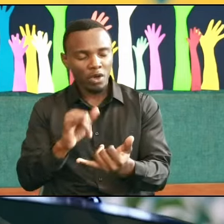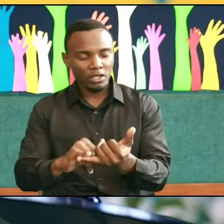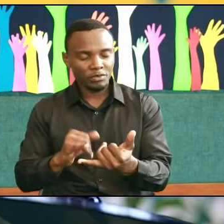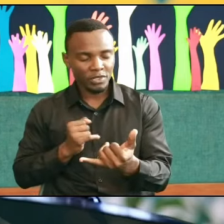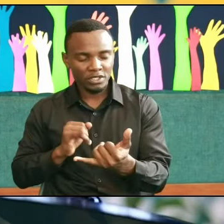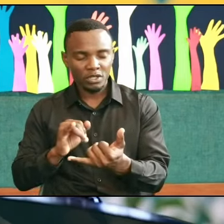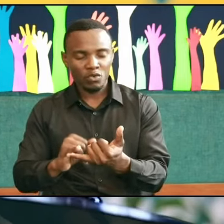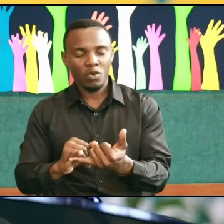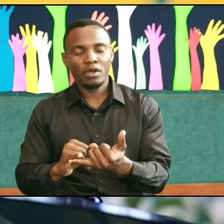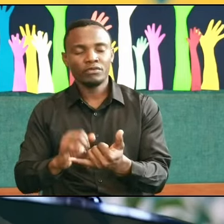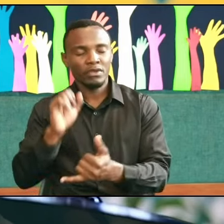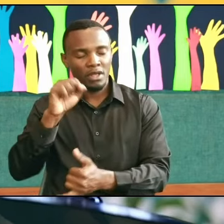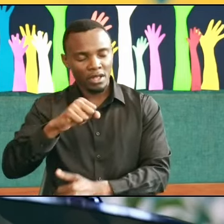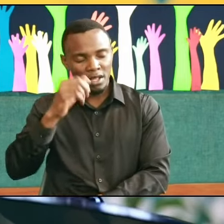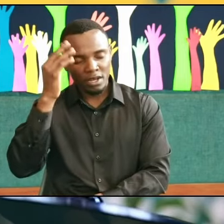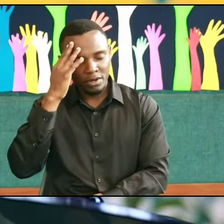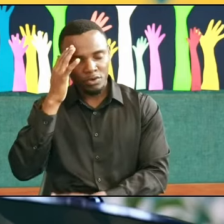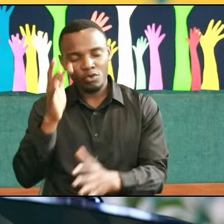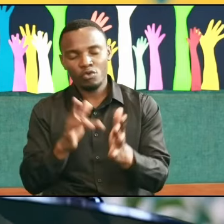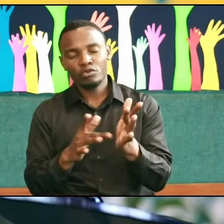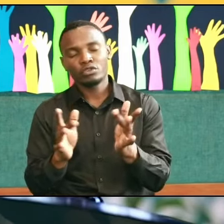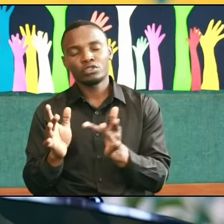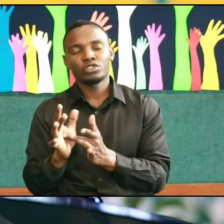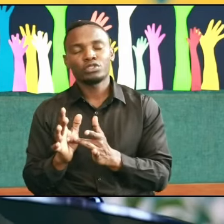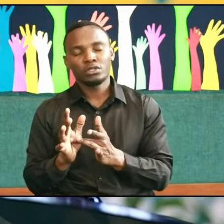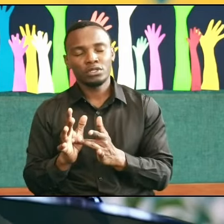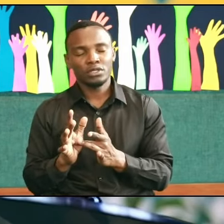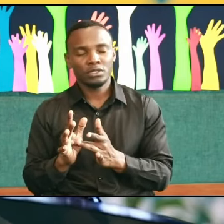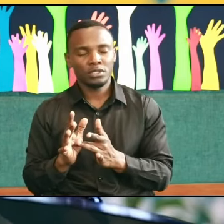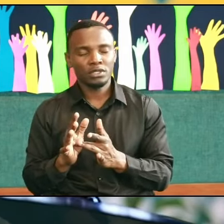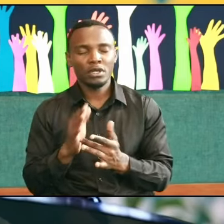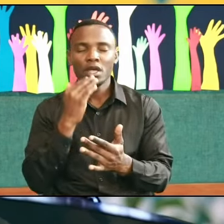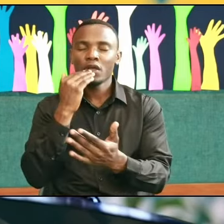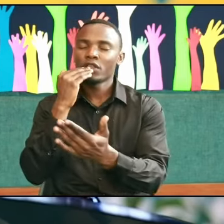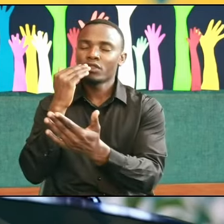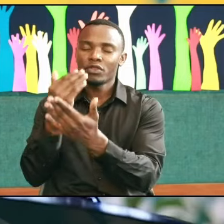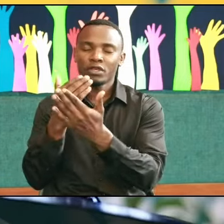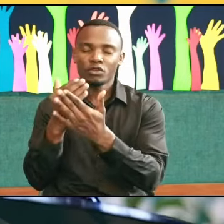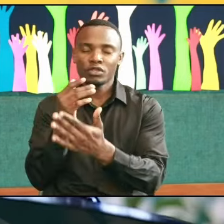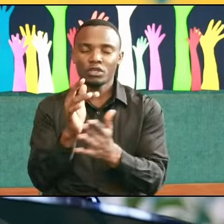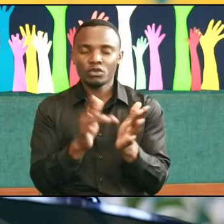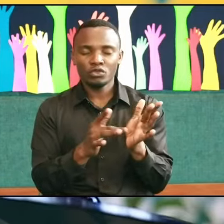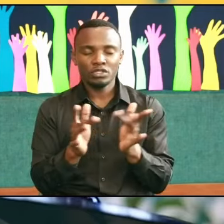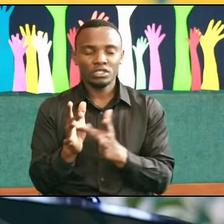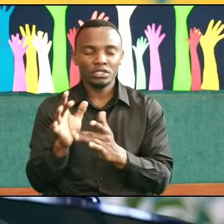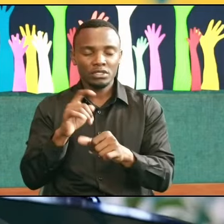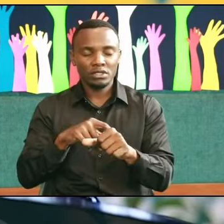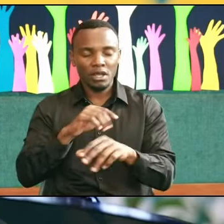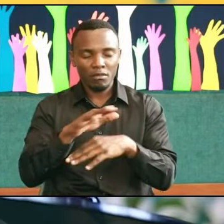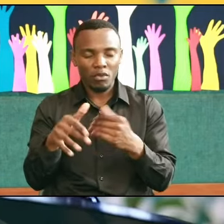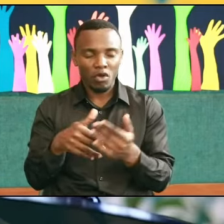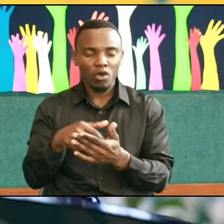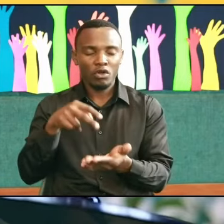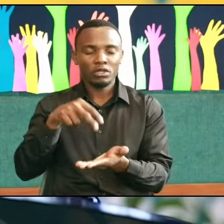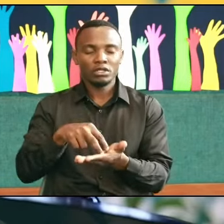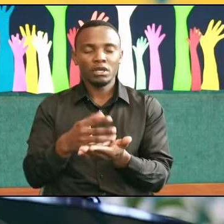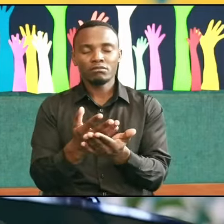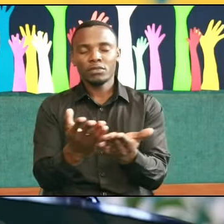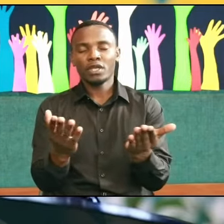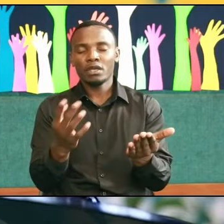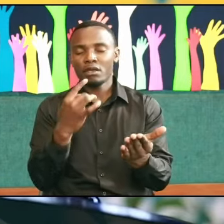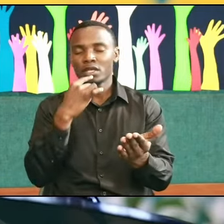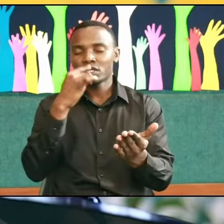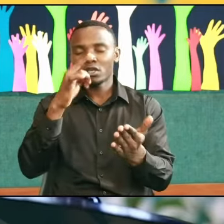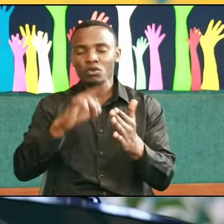picture of who Jesus is in their lives. Thank you, dear Jesus. As we all stand here and say we will